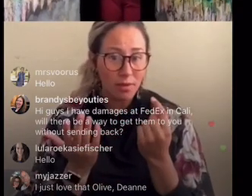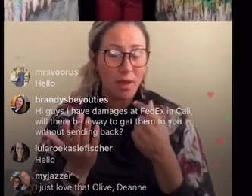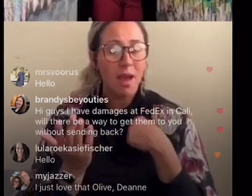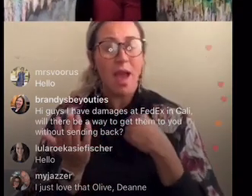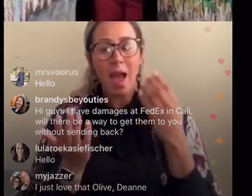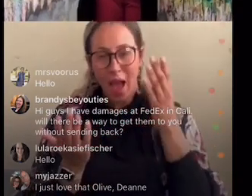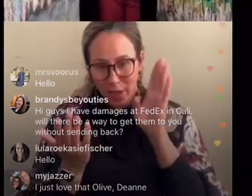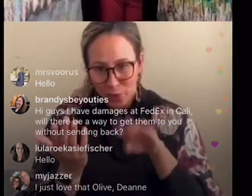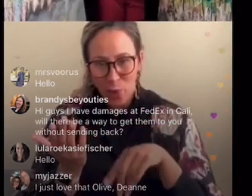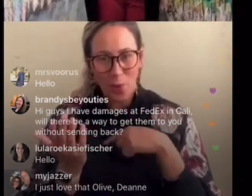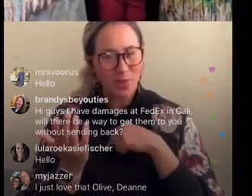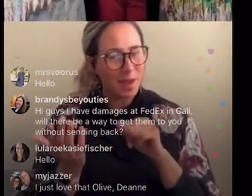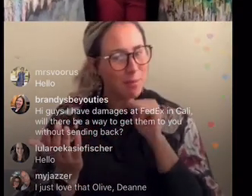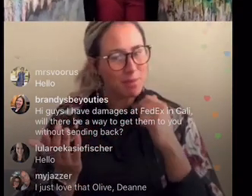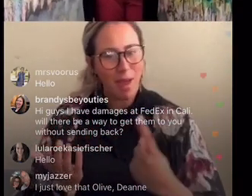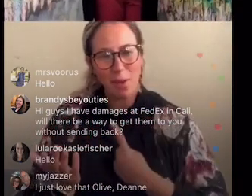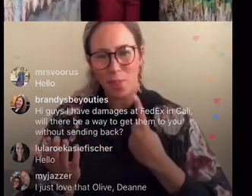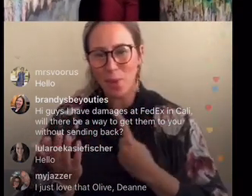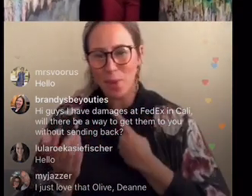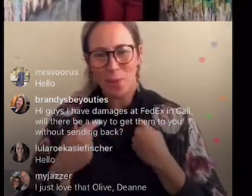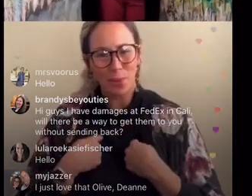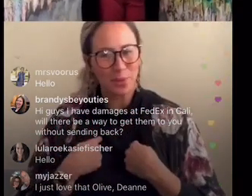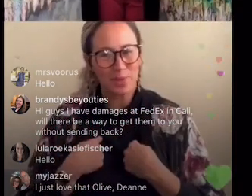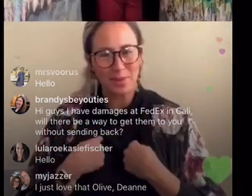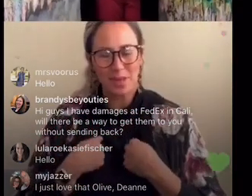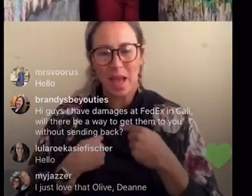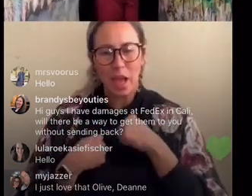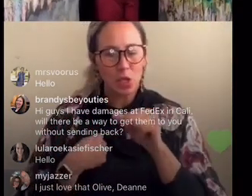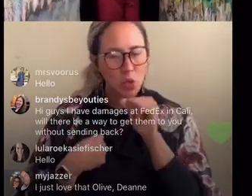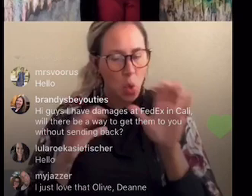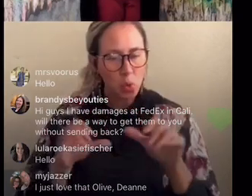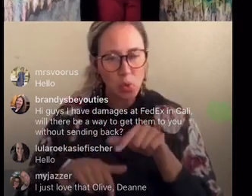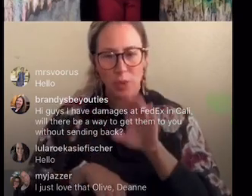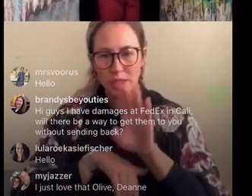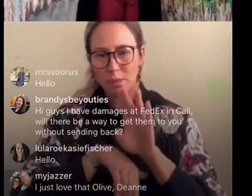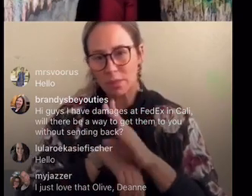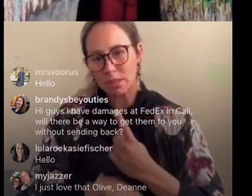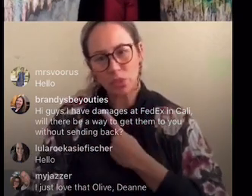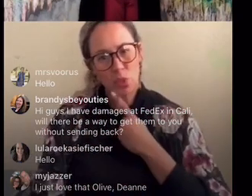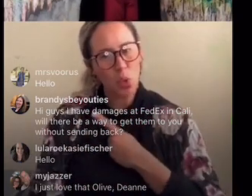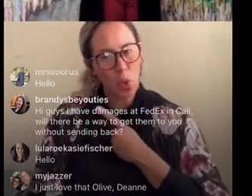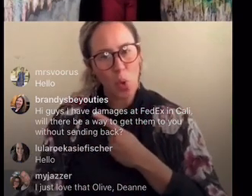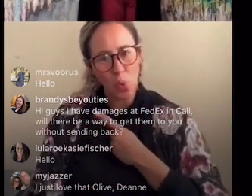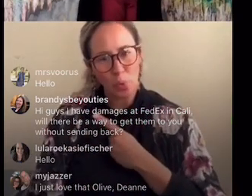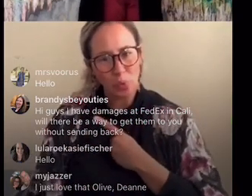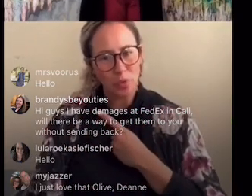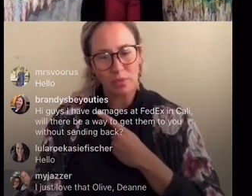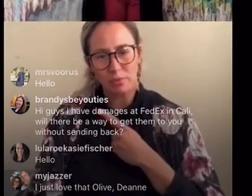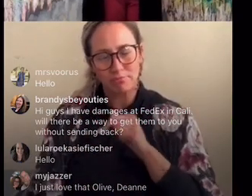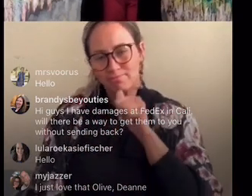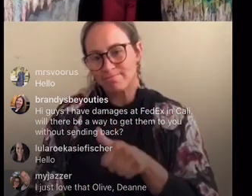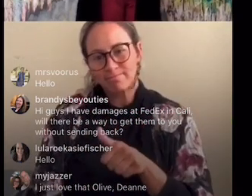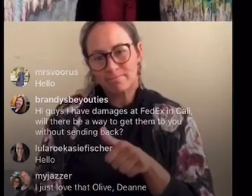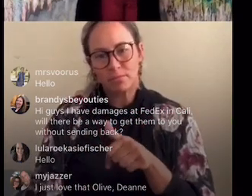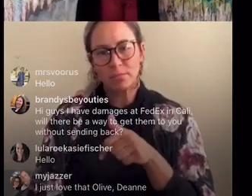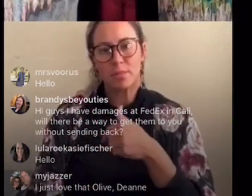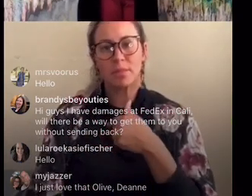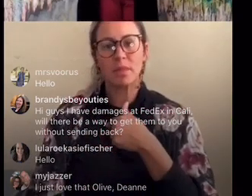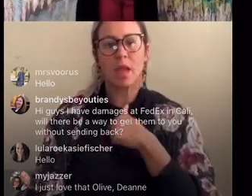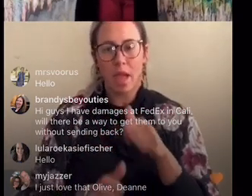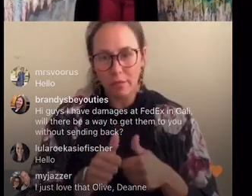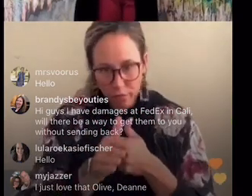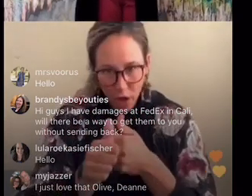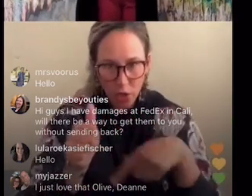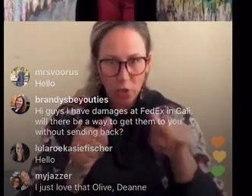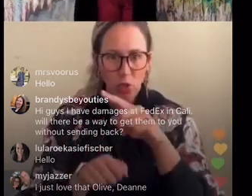I'm not in it alone. I don't do this business alone. You know what I do? I follow you. I get